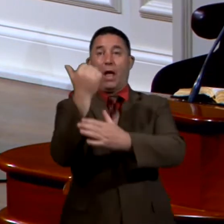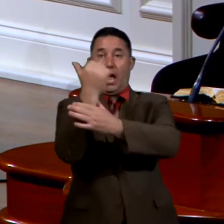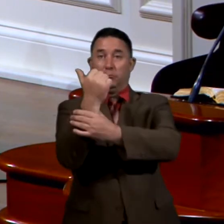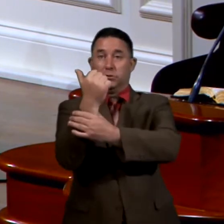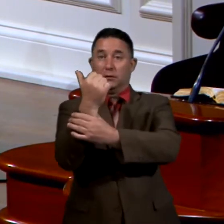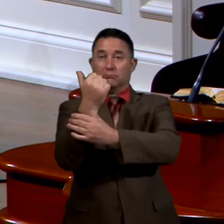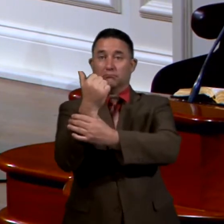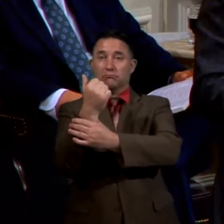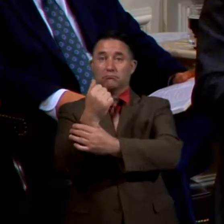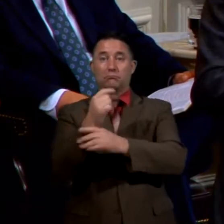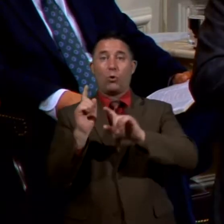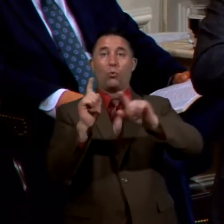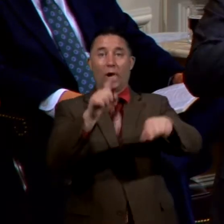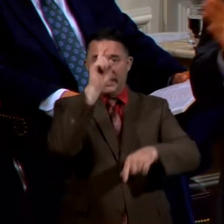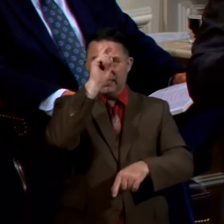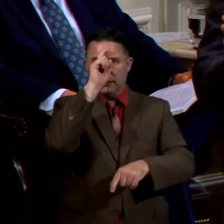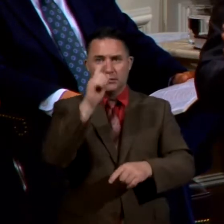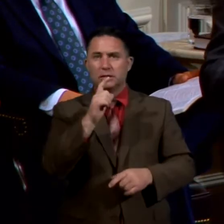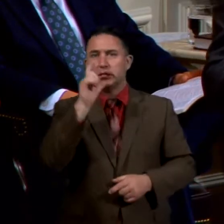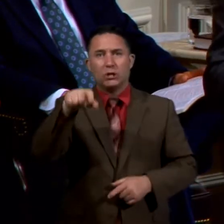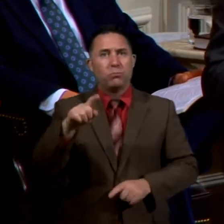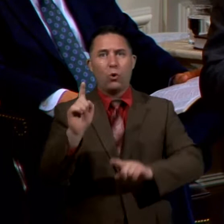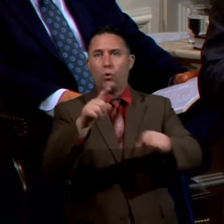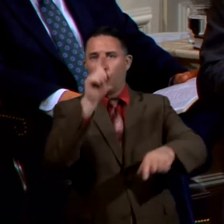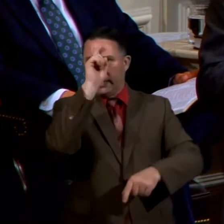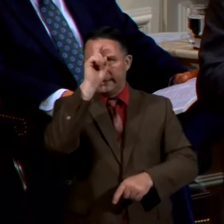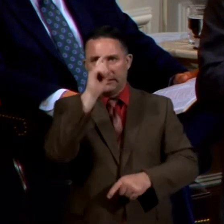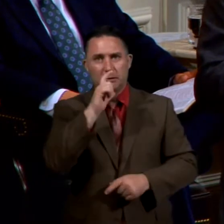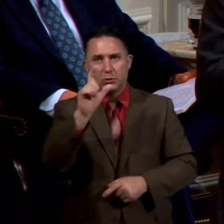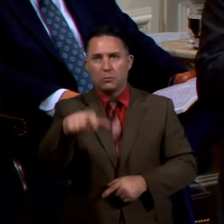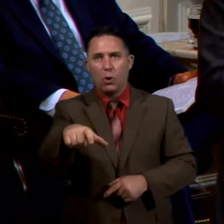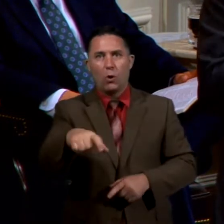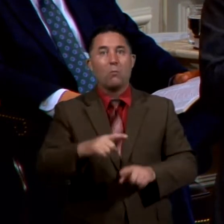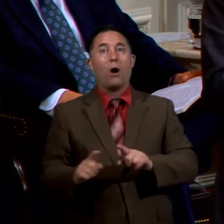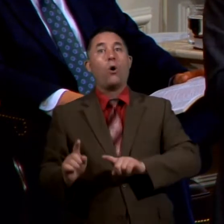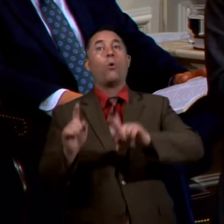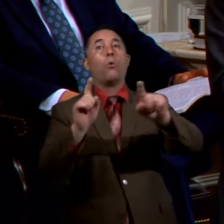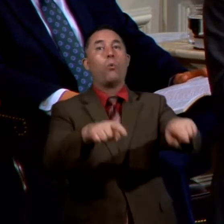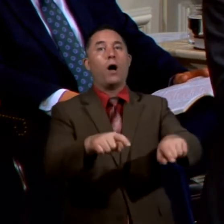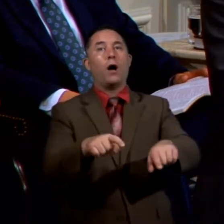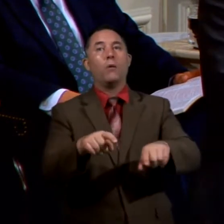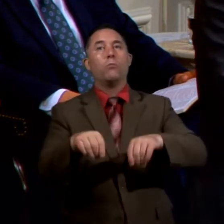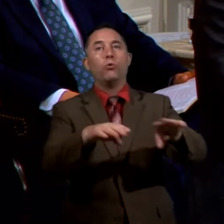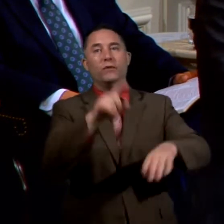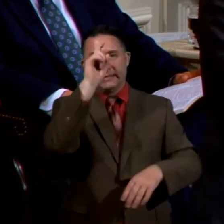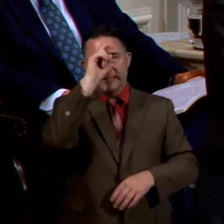Abraham went to Egypt when he was never supposed to go to Egypt. But he went to Egypt because